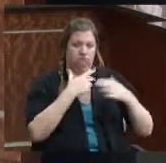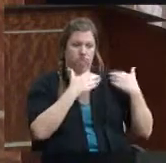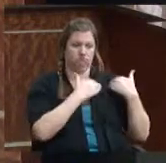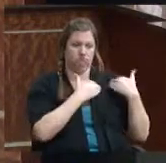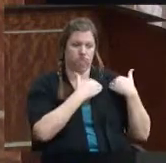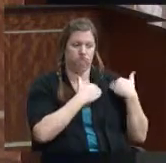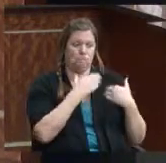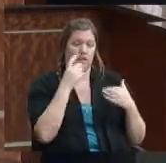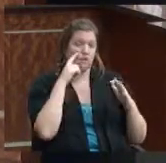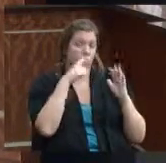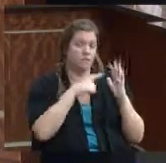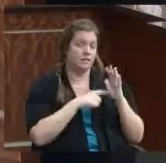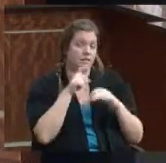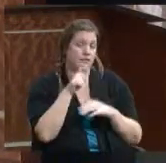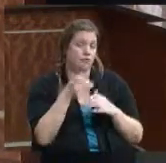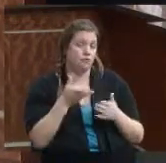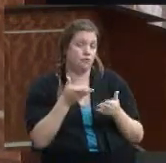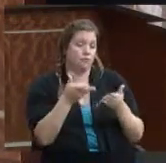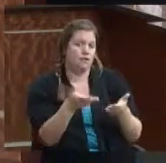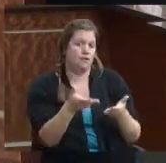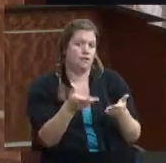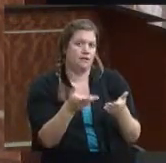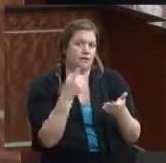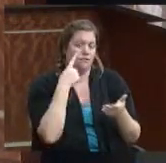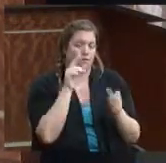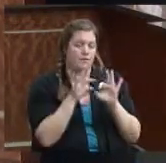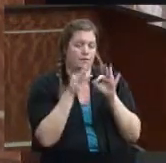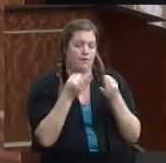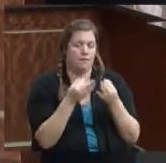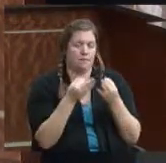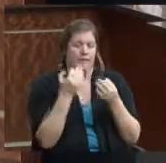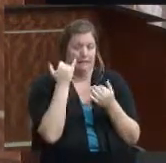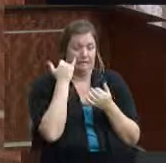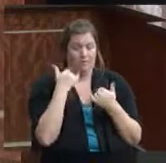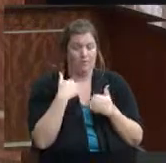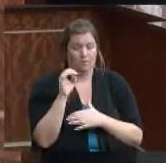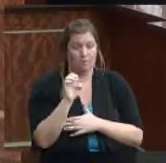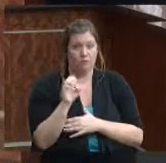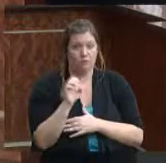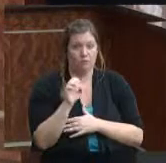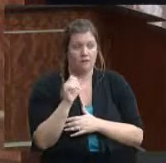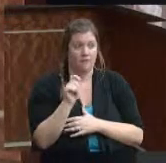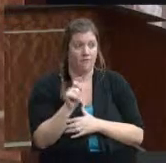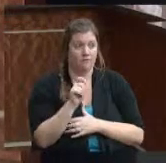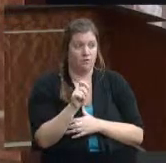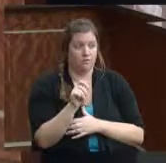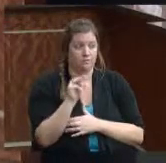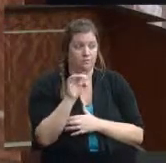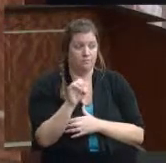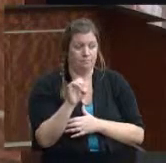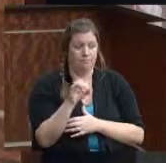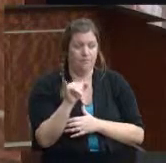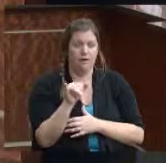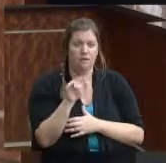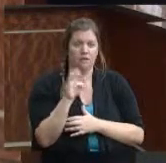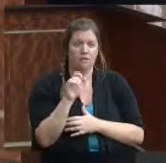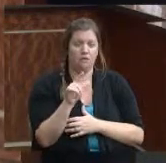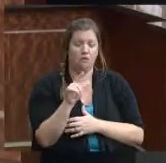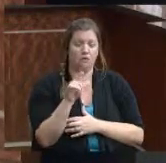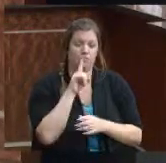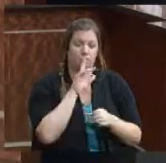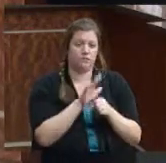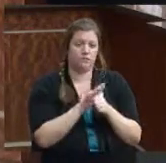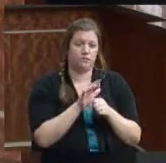and recognize the need to provide for their families in case of an emergency. Now, therefore, I, Craig Amo, the Mayor of the City of Laurel, do hereby